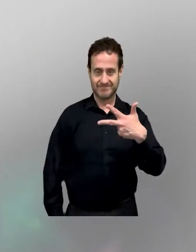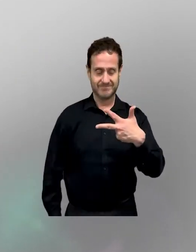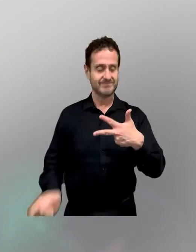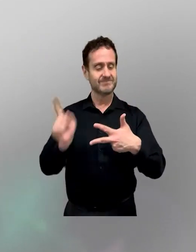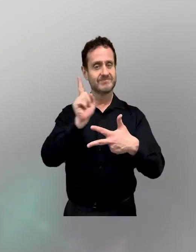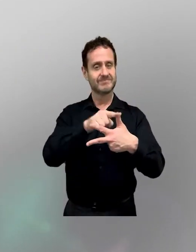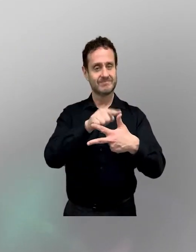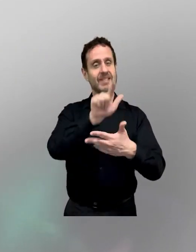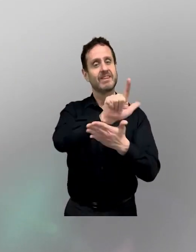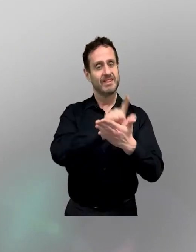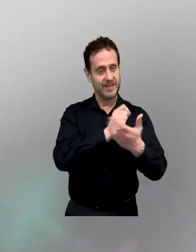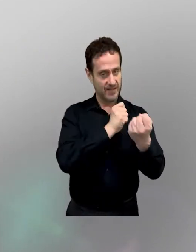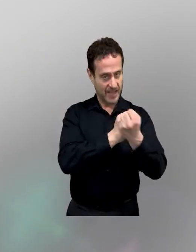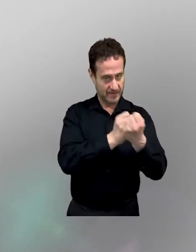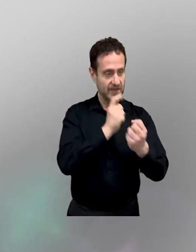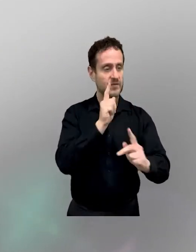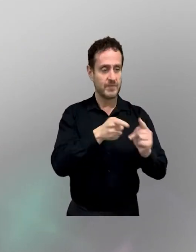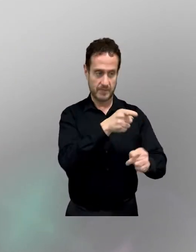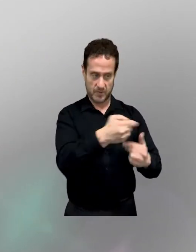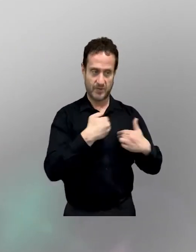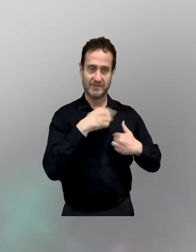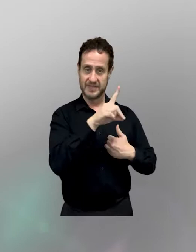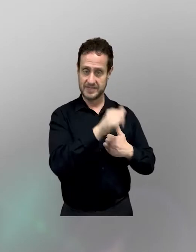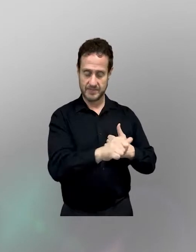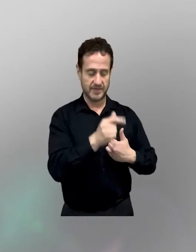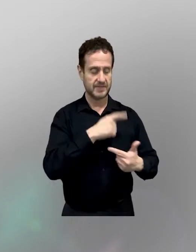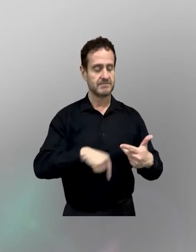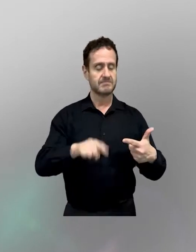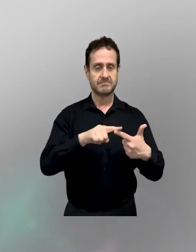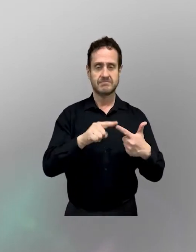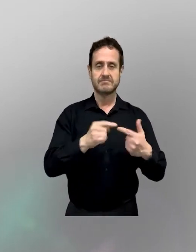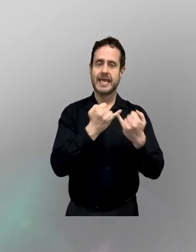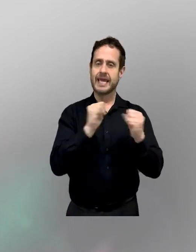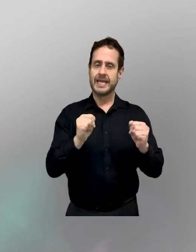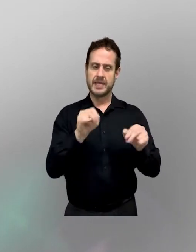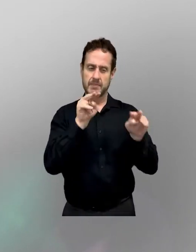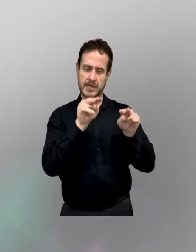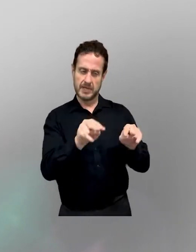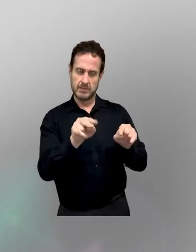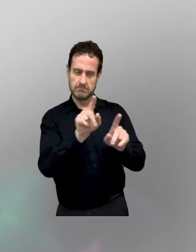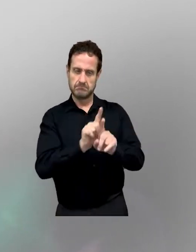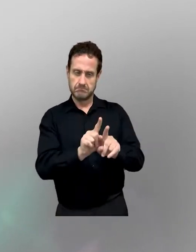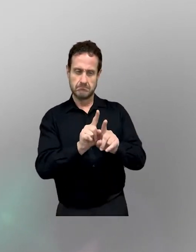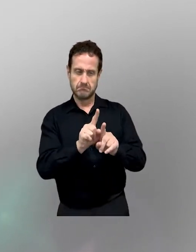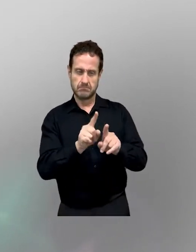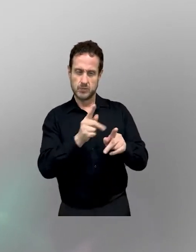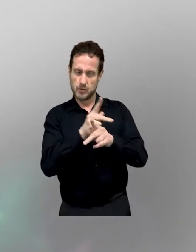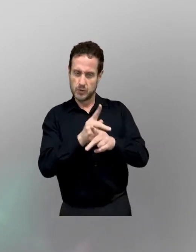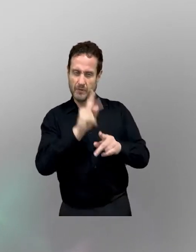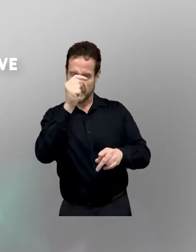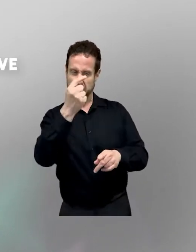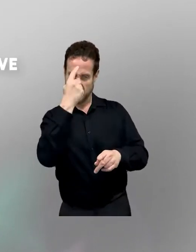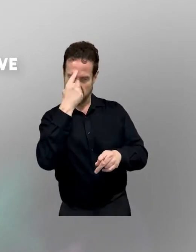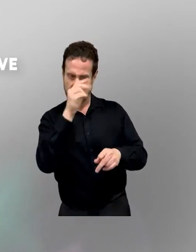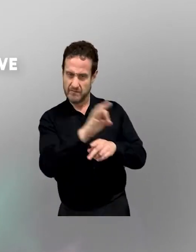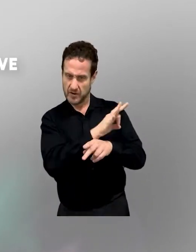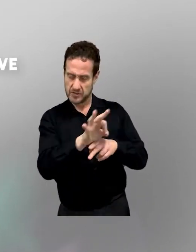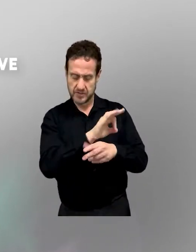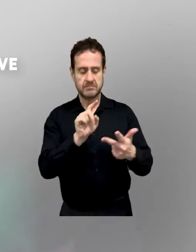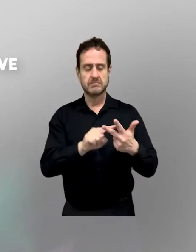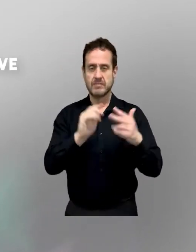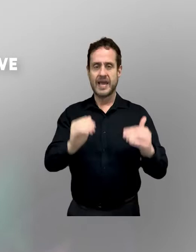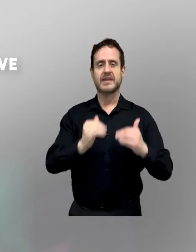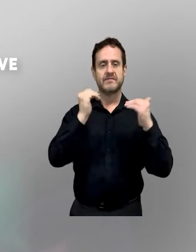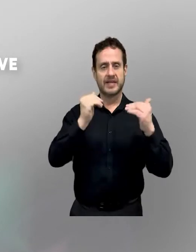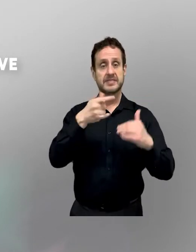primary ways. We are a legal advocate for people with disabilities, an independent watchdog, and by advancing